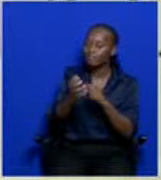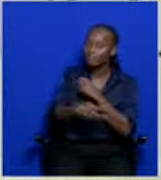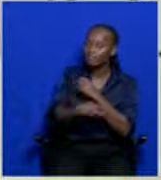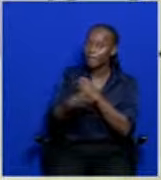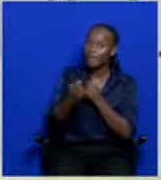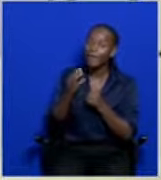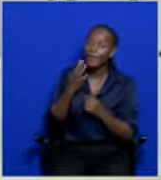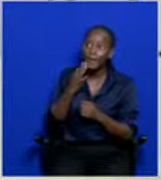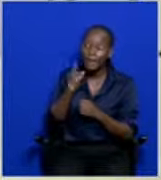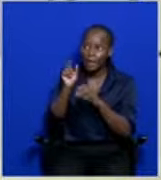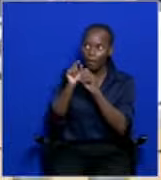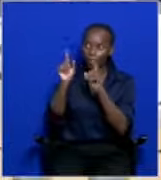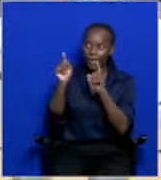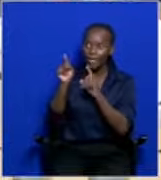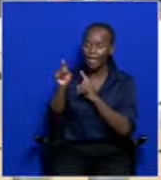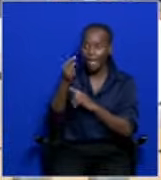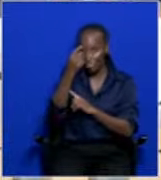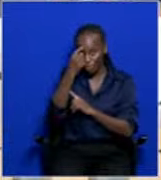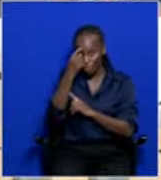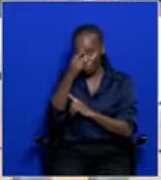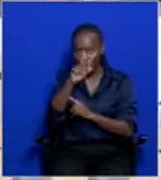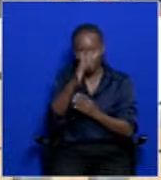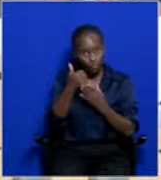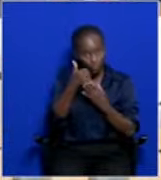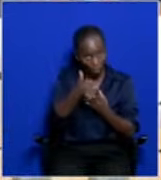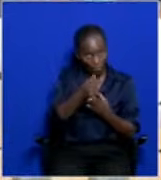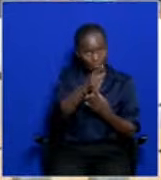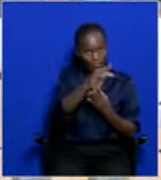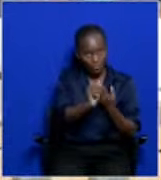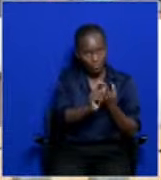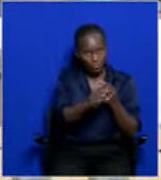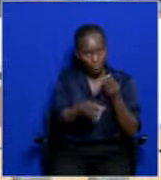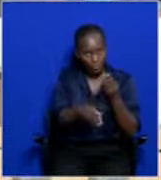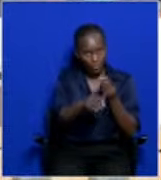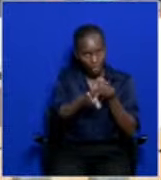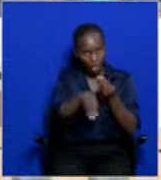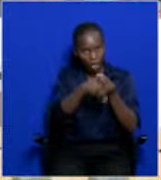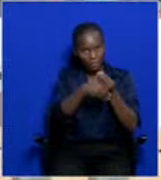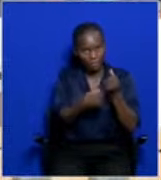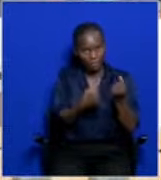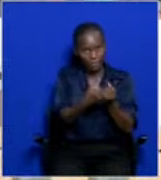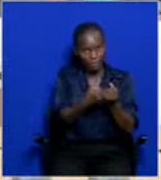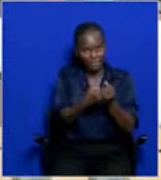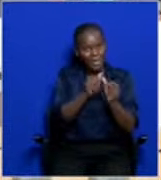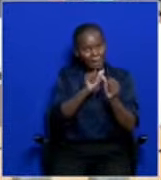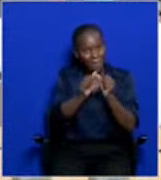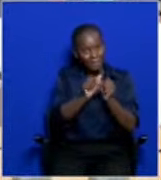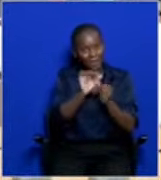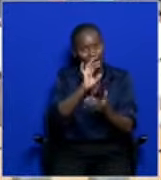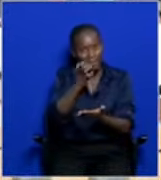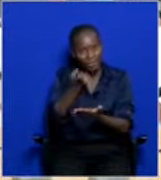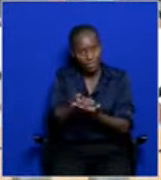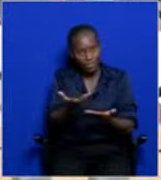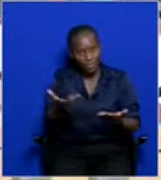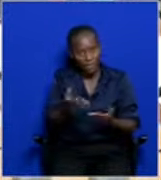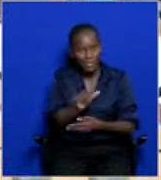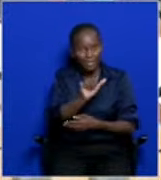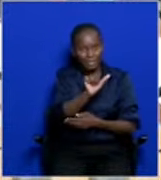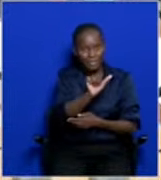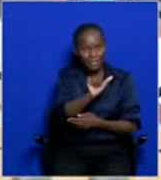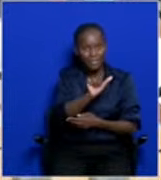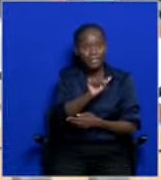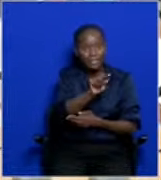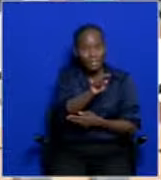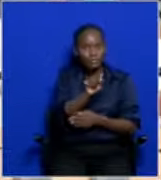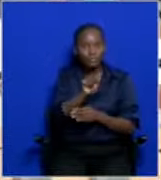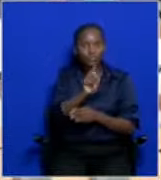at other pages, there seems to have been better evidence that you were speaking to Commissioner